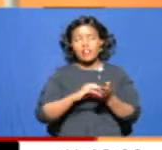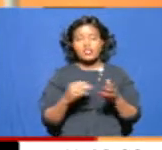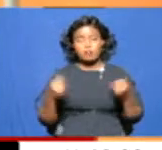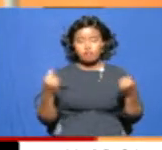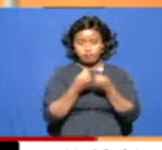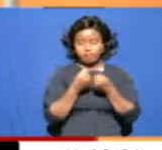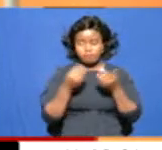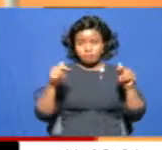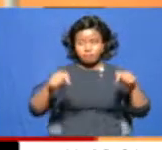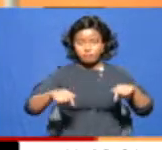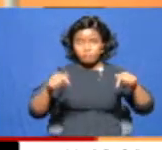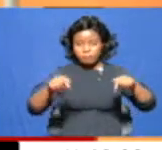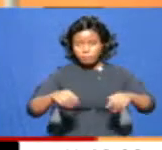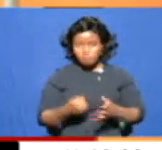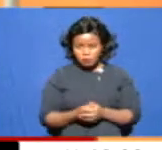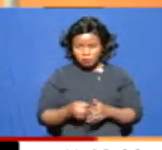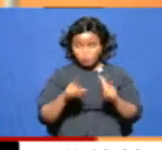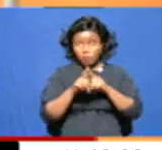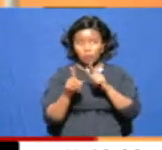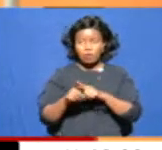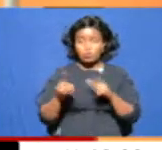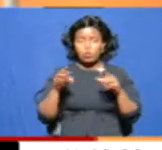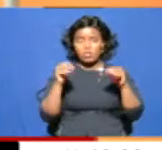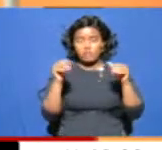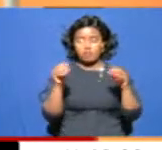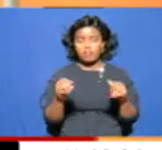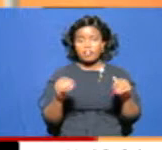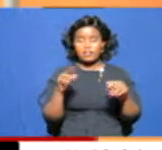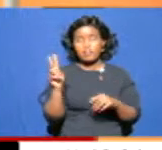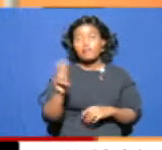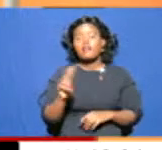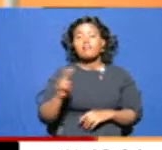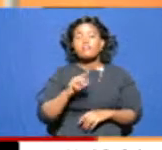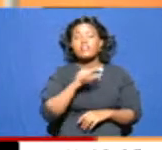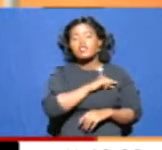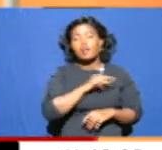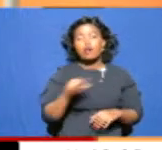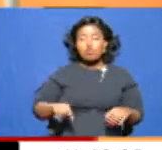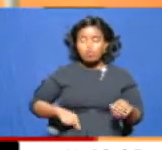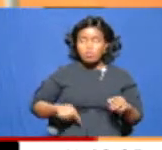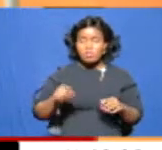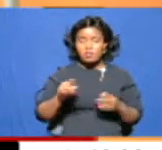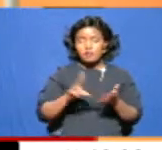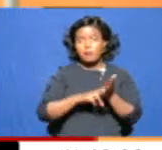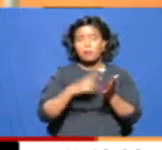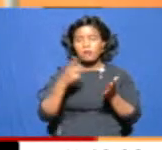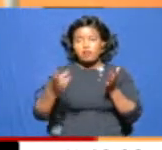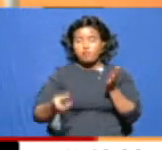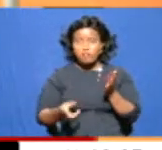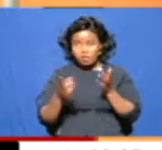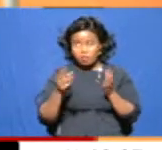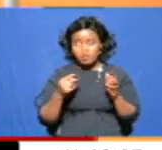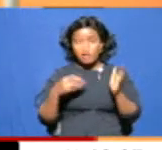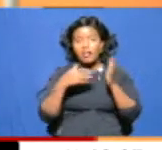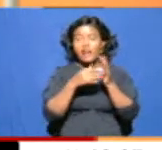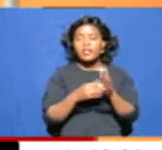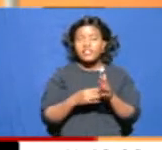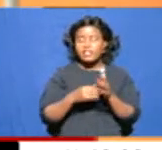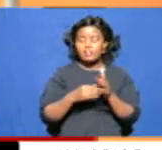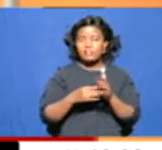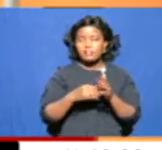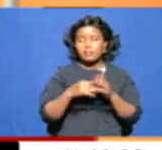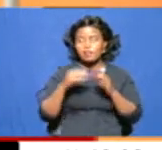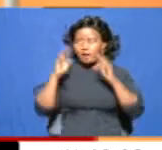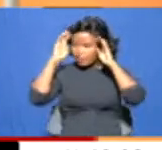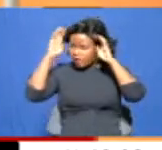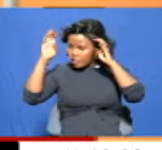we had in the qualifiers, Vihiga Queens actually fell in the first game against the CBE of Ethiopia, but then again ended